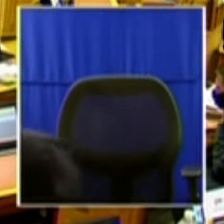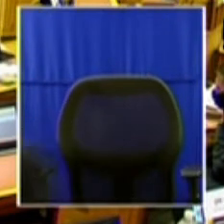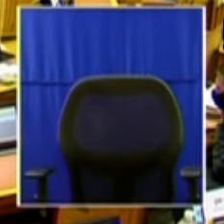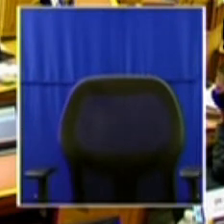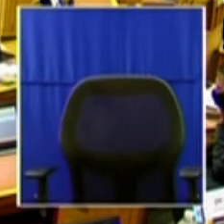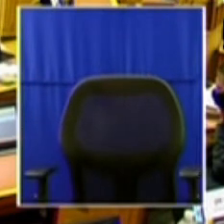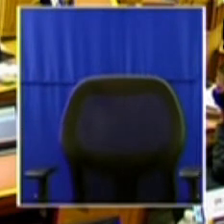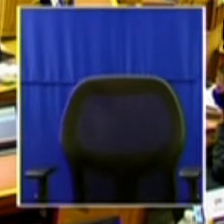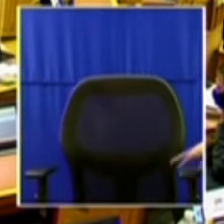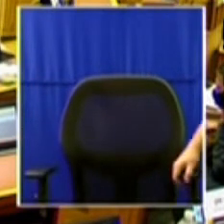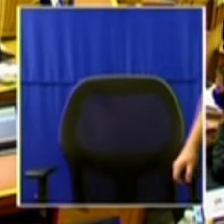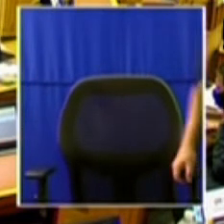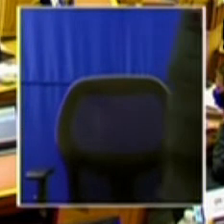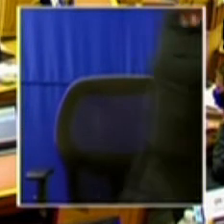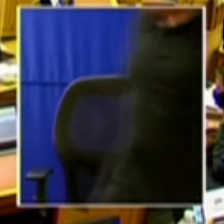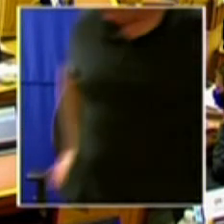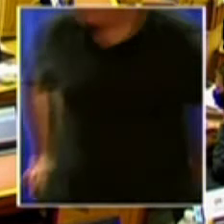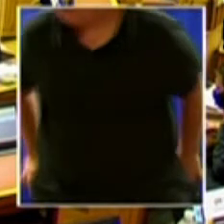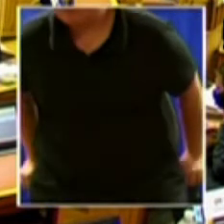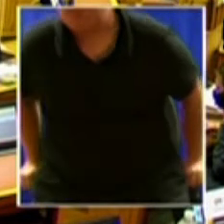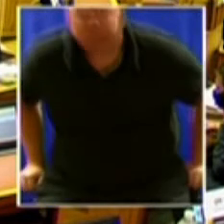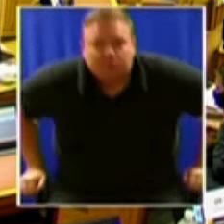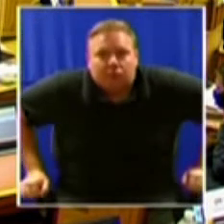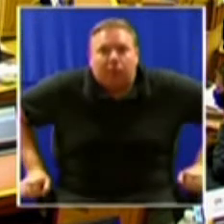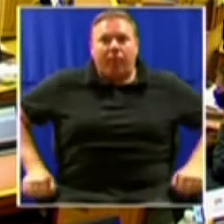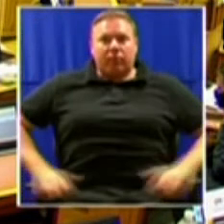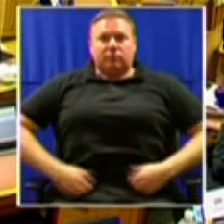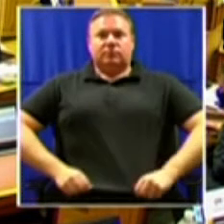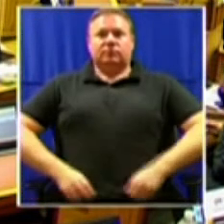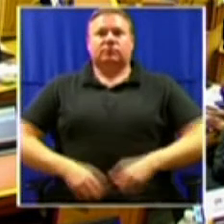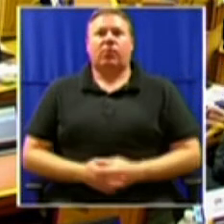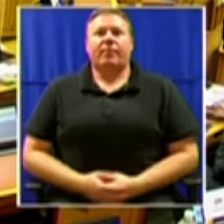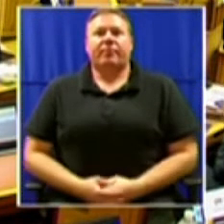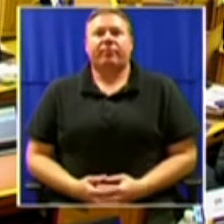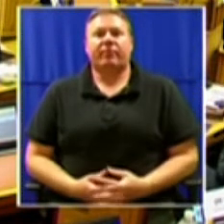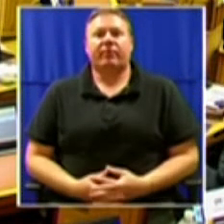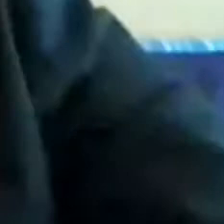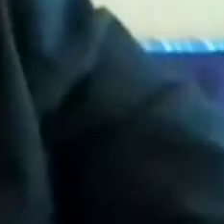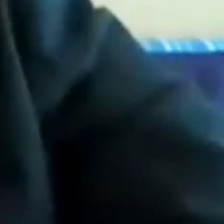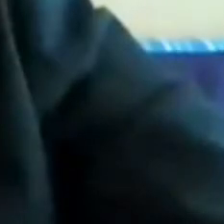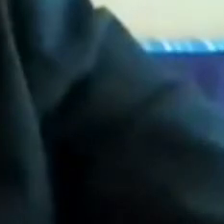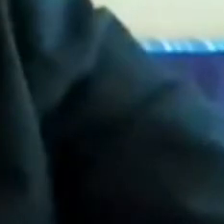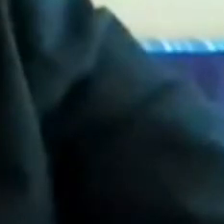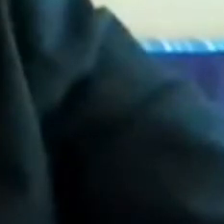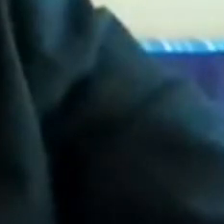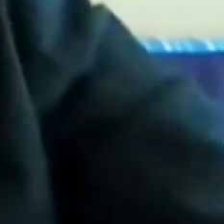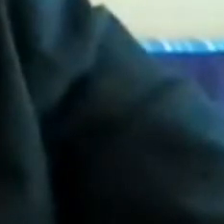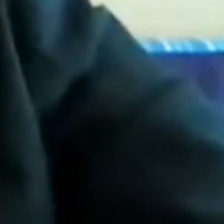question is from the Honorable Nivot Drachen.